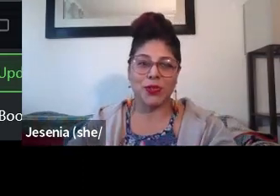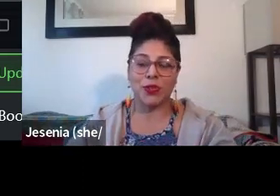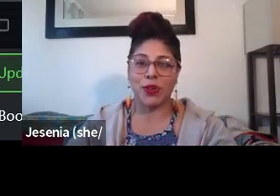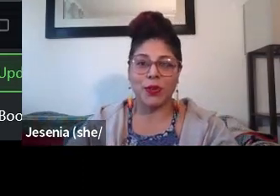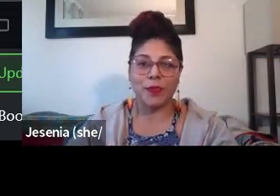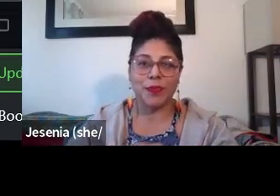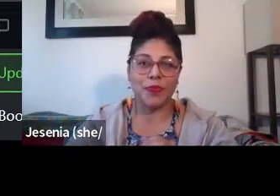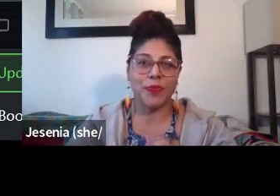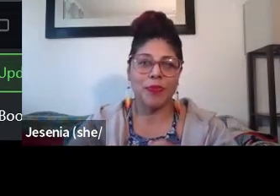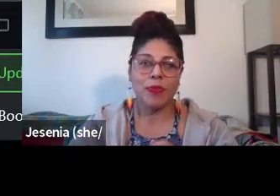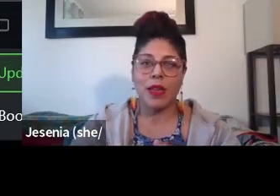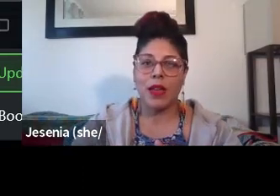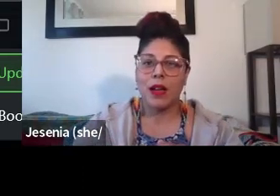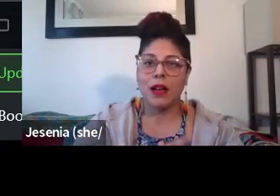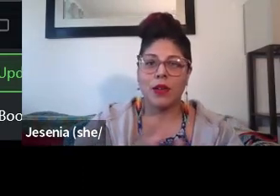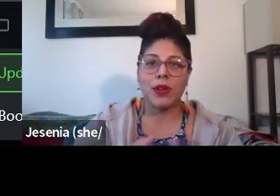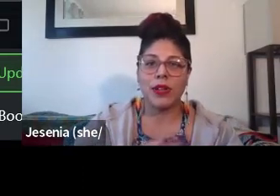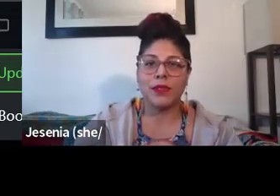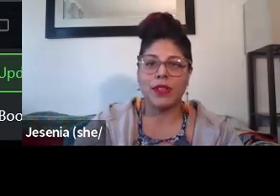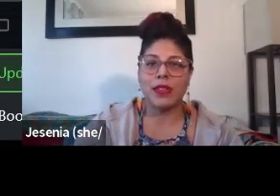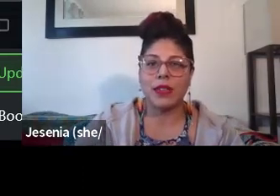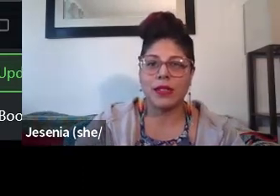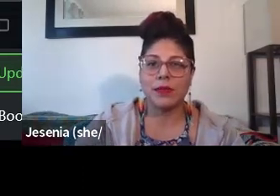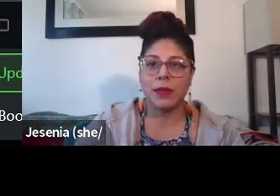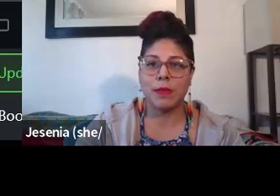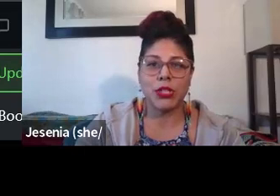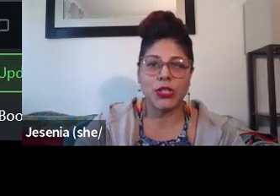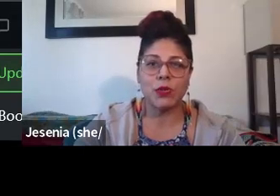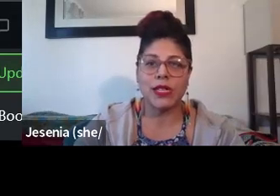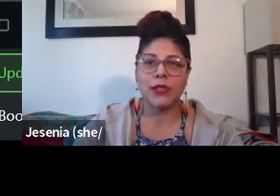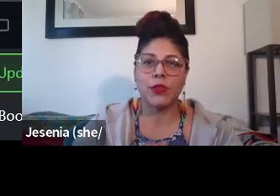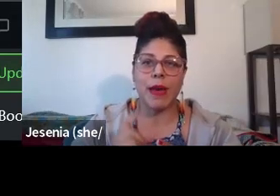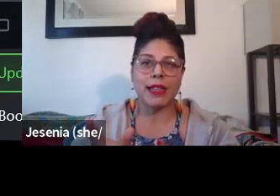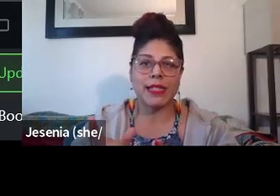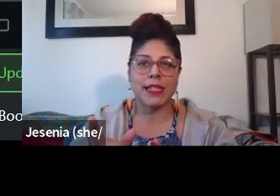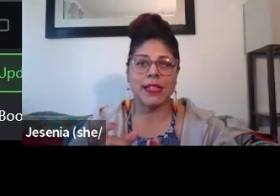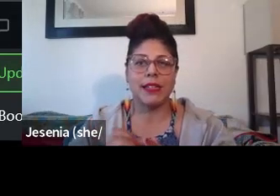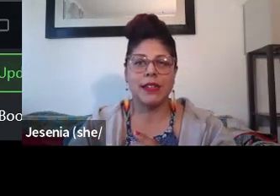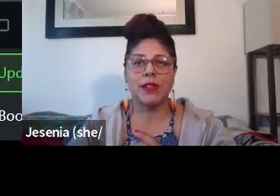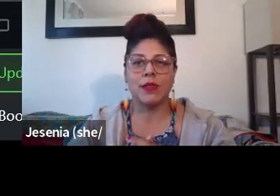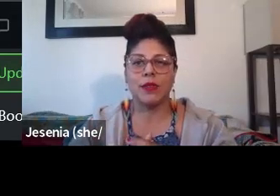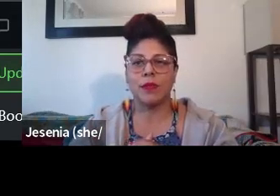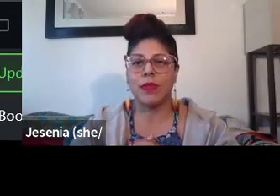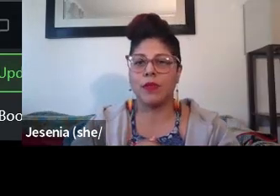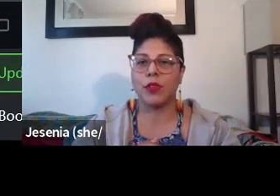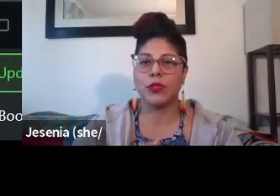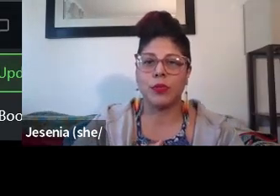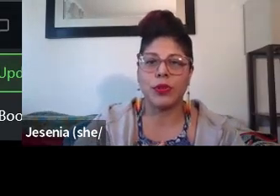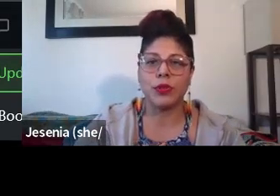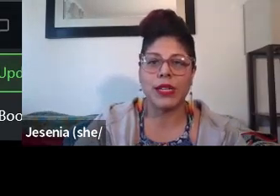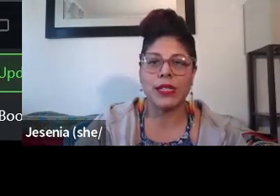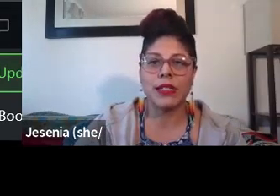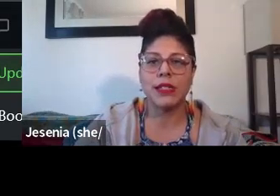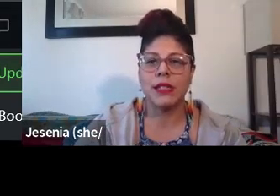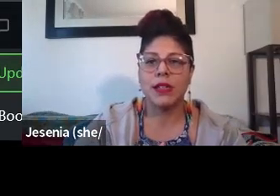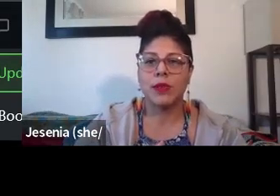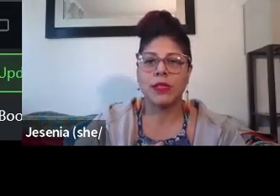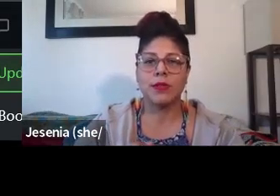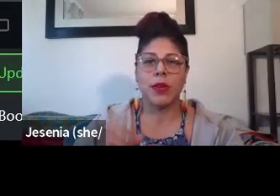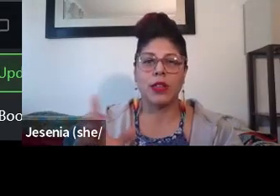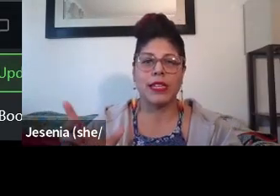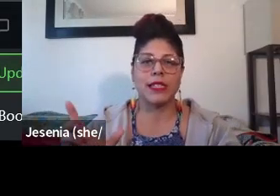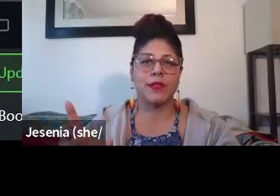other, commitment to cross-disability solidarity and things like hybrid offerings in college, collective access, making